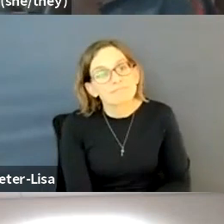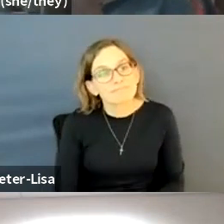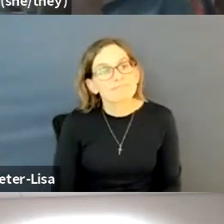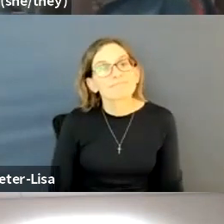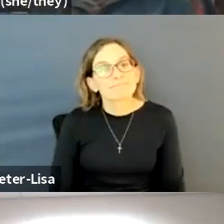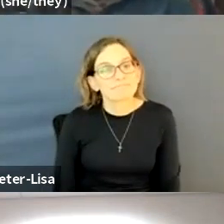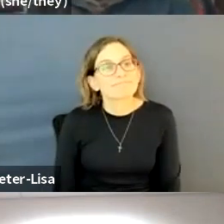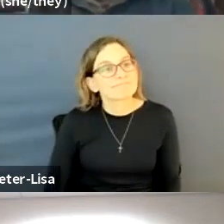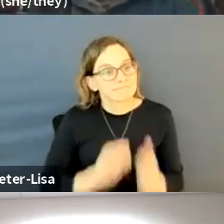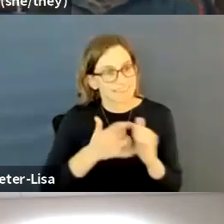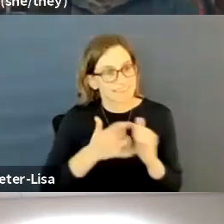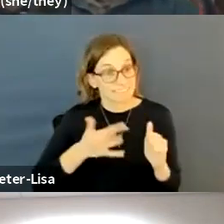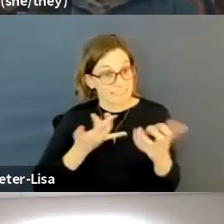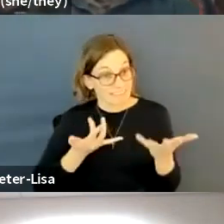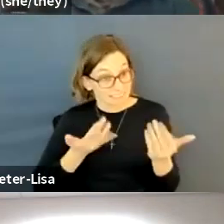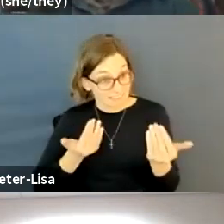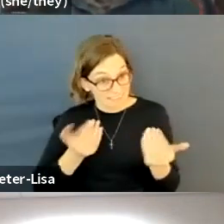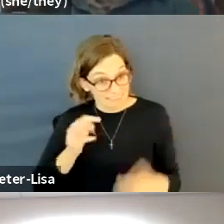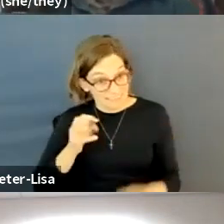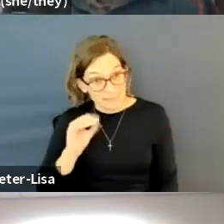So how'd that feel? Good job. How'd that feel, Theo?